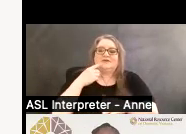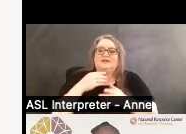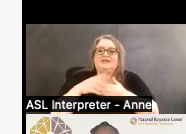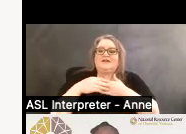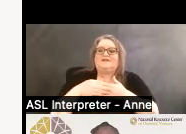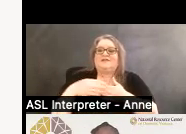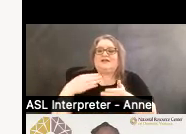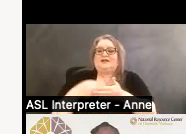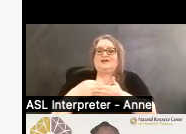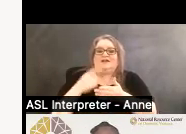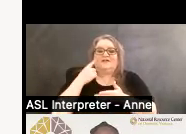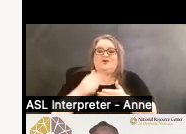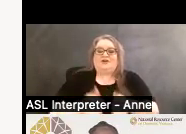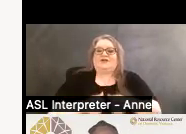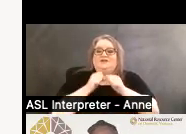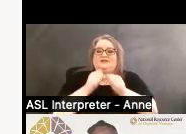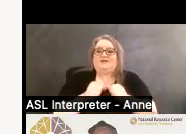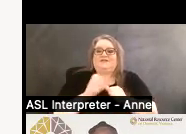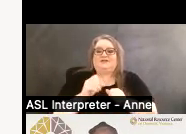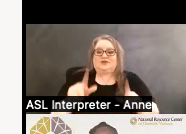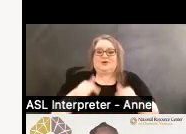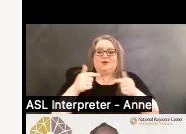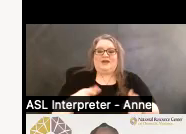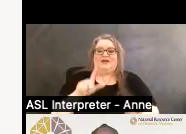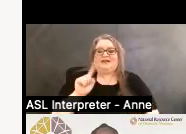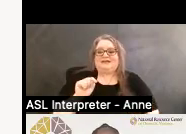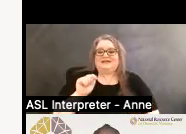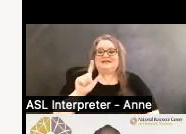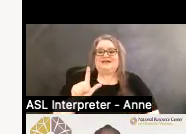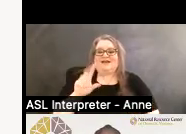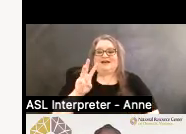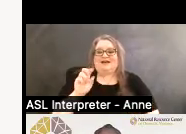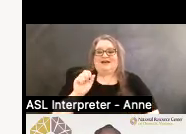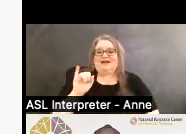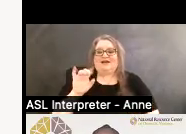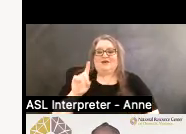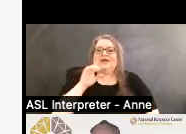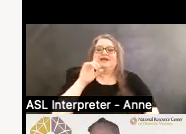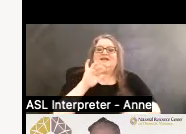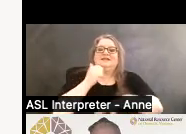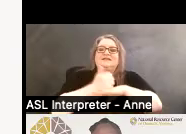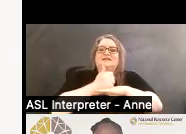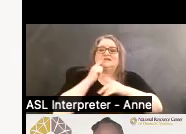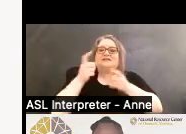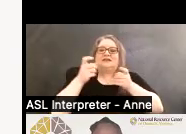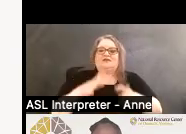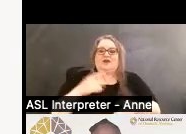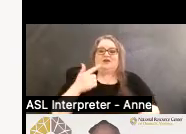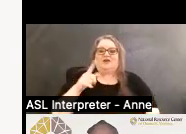with that, TL Waid is the site director of GLOW, which